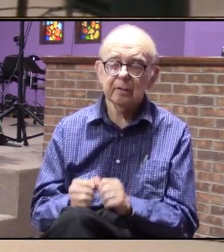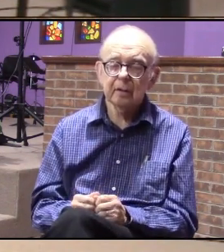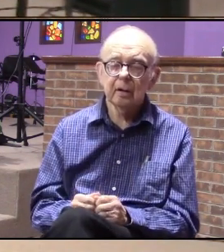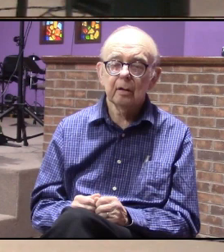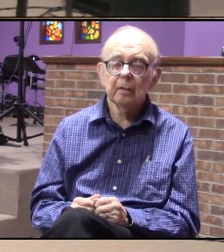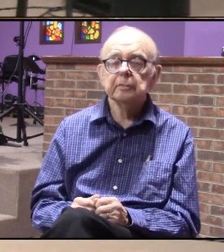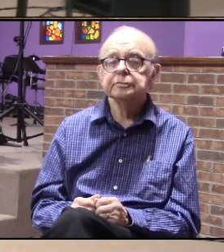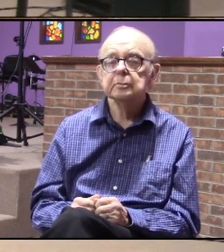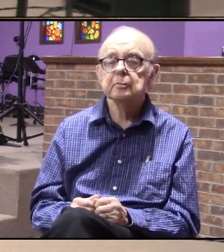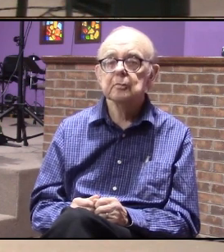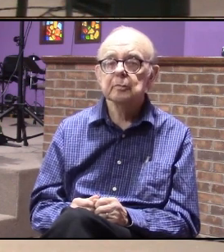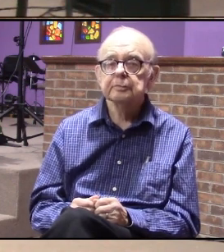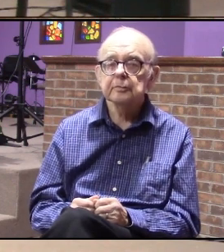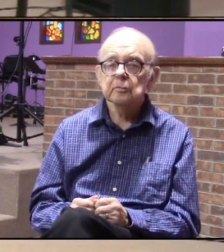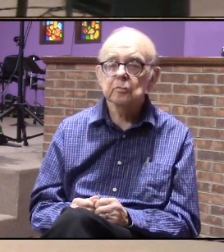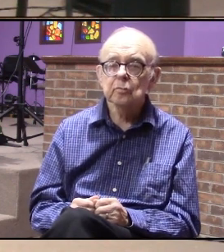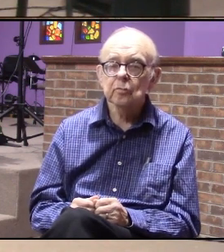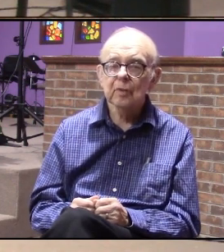does. So